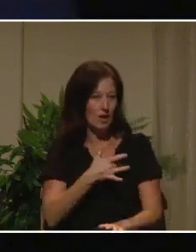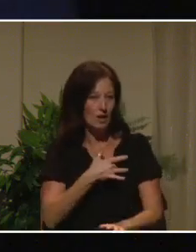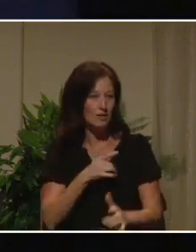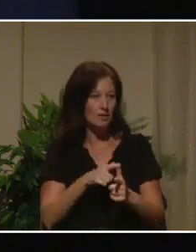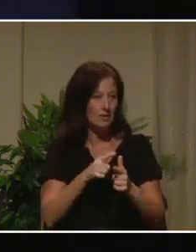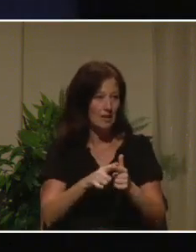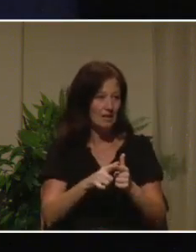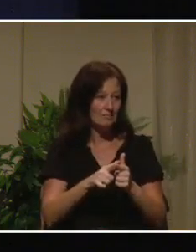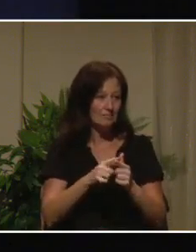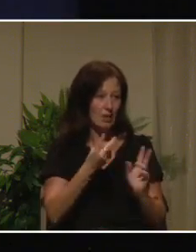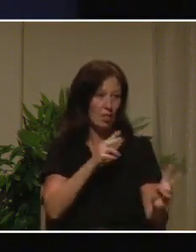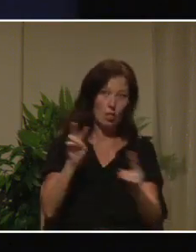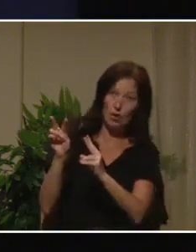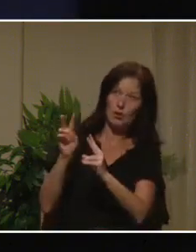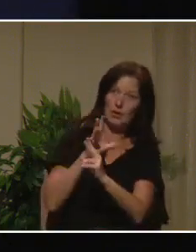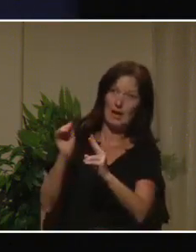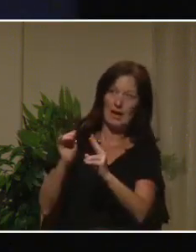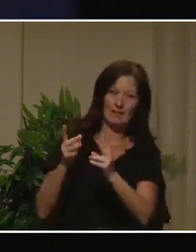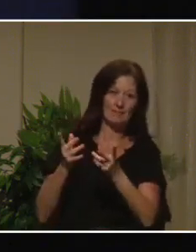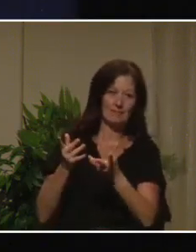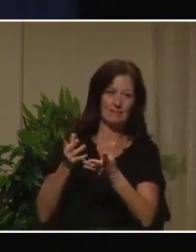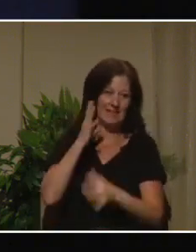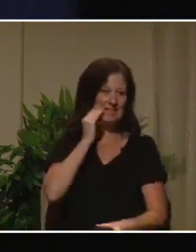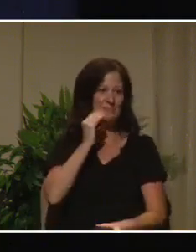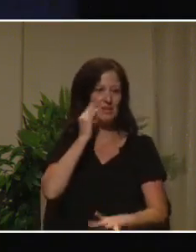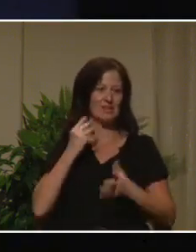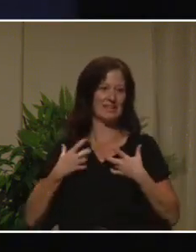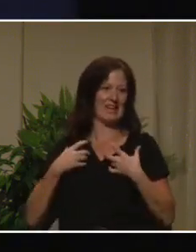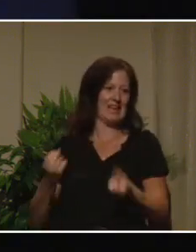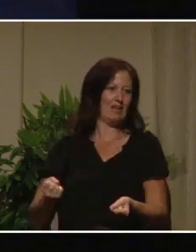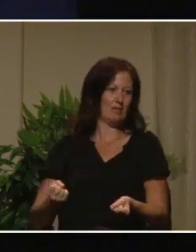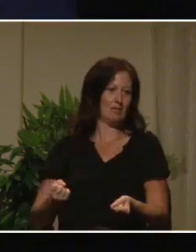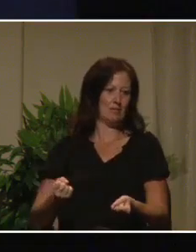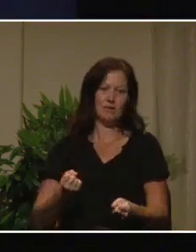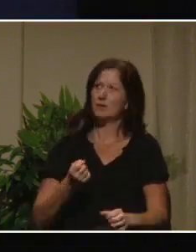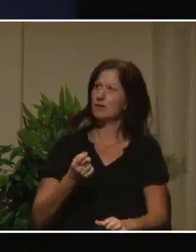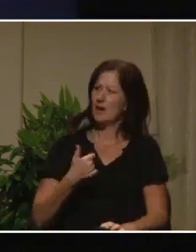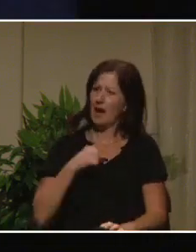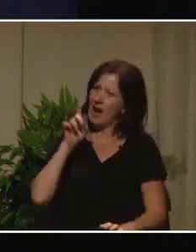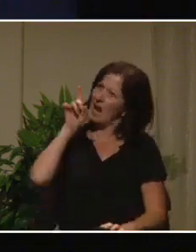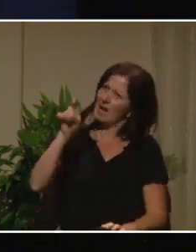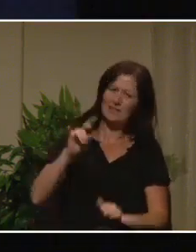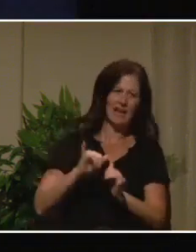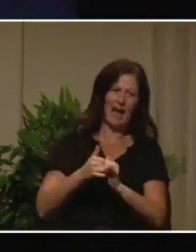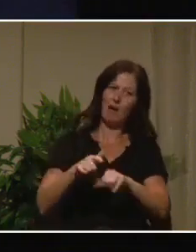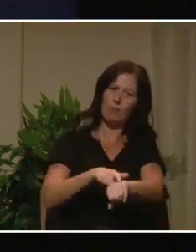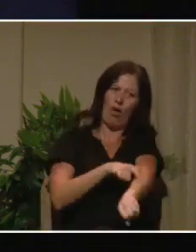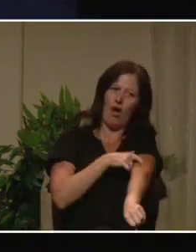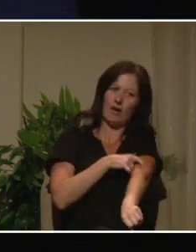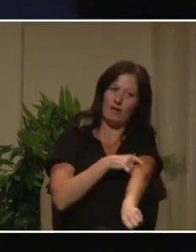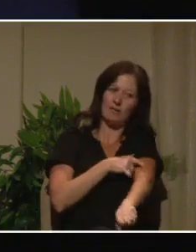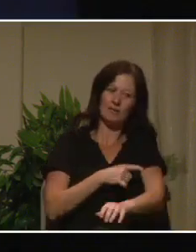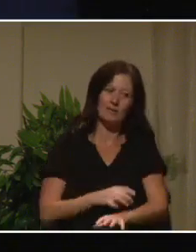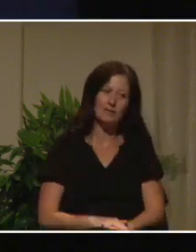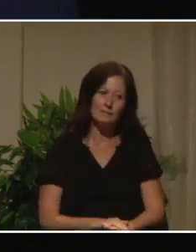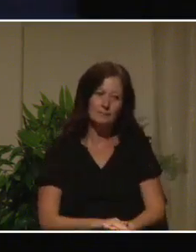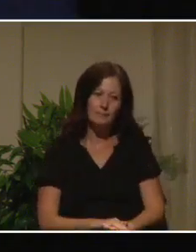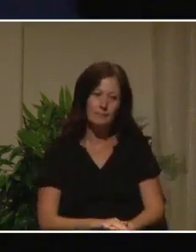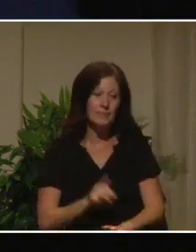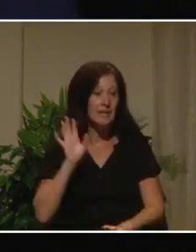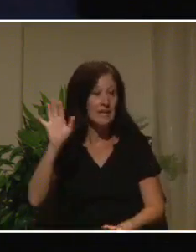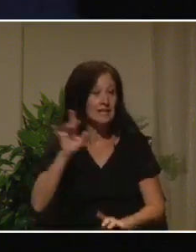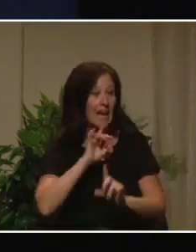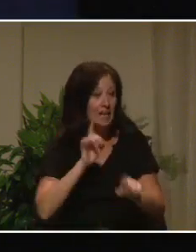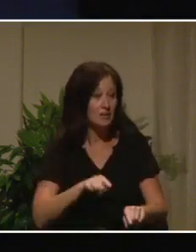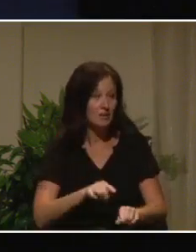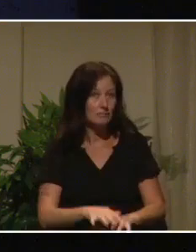and be healed." Then I said, "For how long, Lord?" And he answered, until